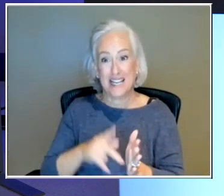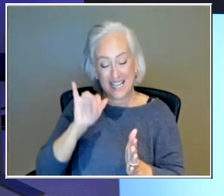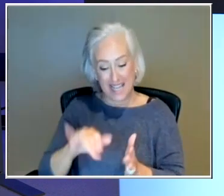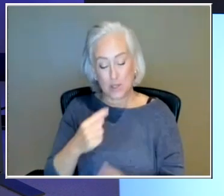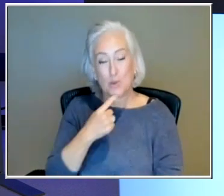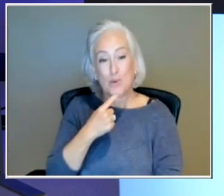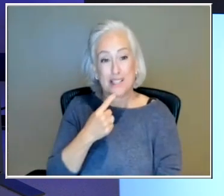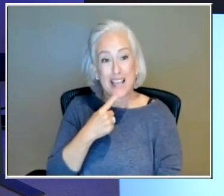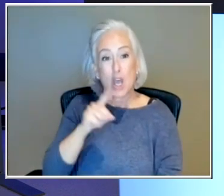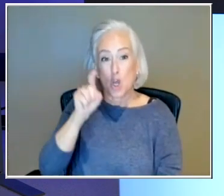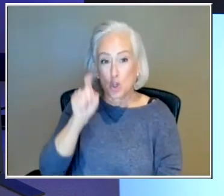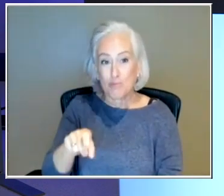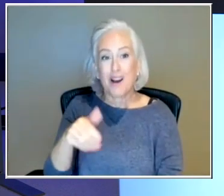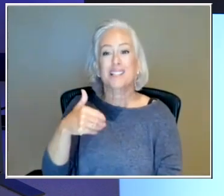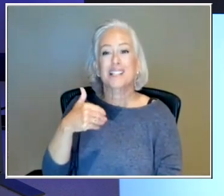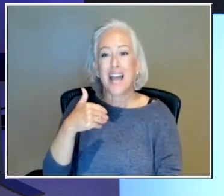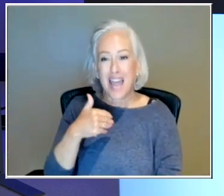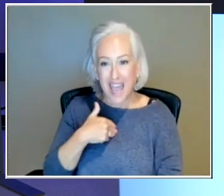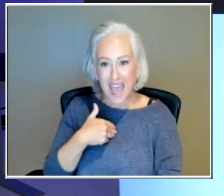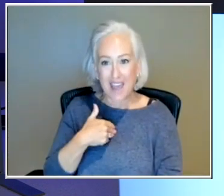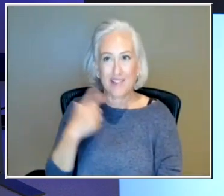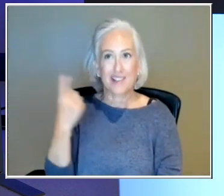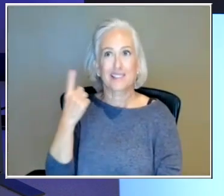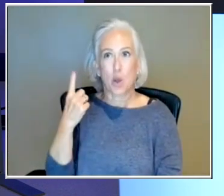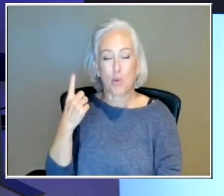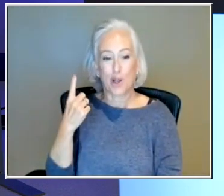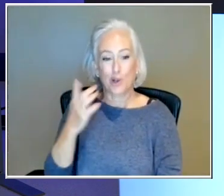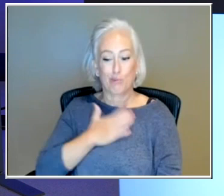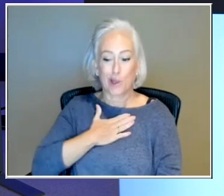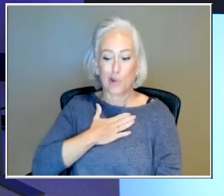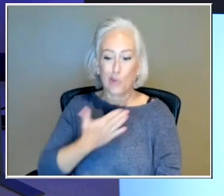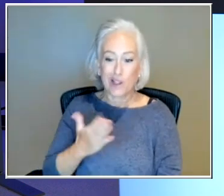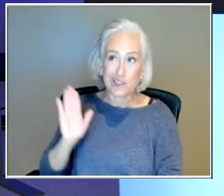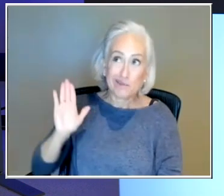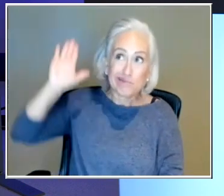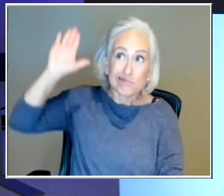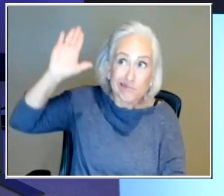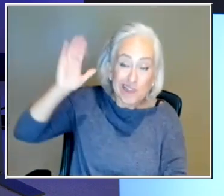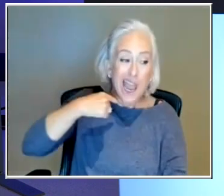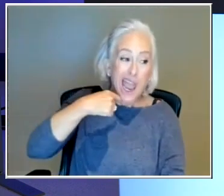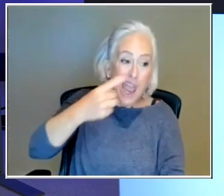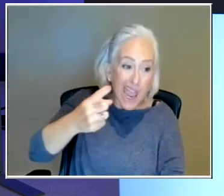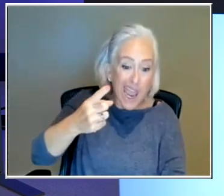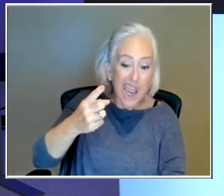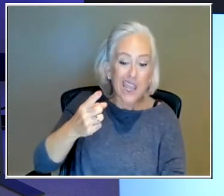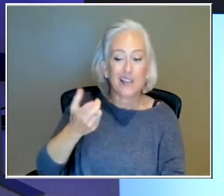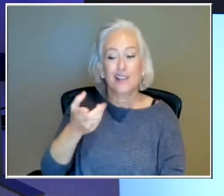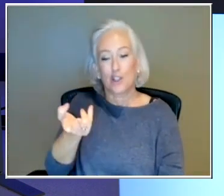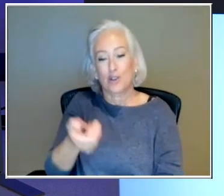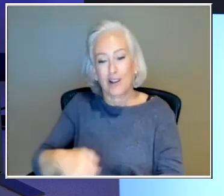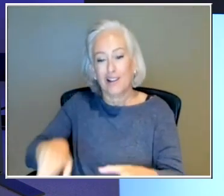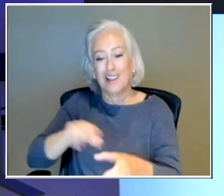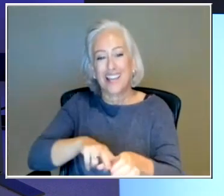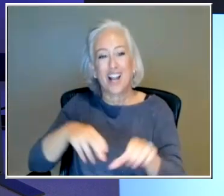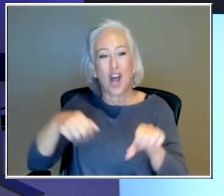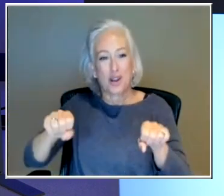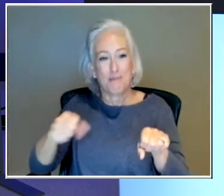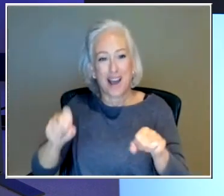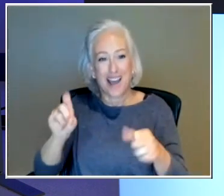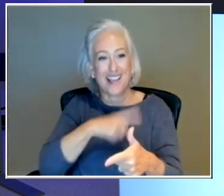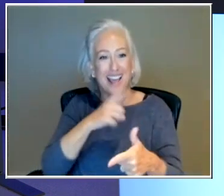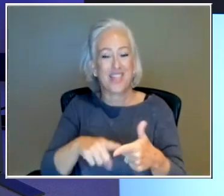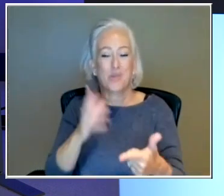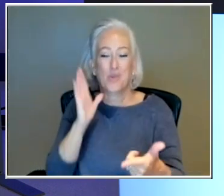have this kind of unicorn that comes out of nowhere, like Gary, yes, that says, hey, I'm going to get you all on your bike. And then guess what we're going to talk about?